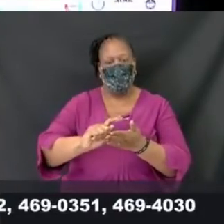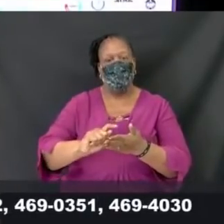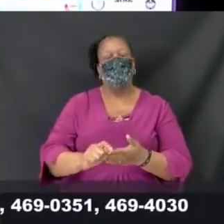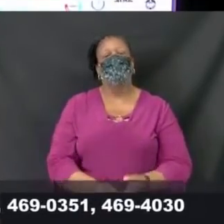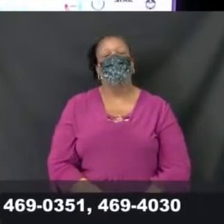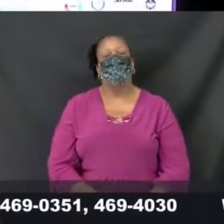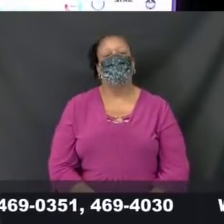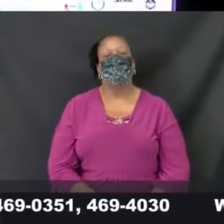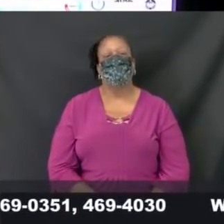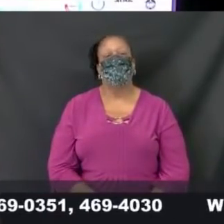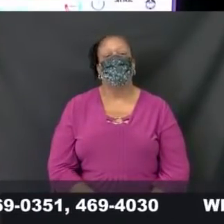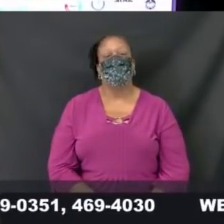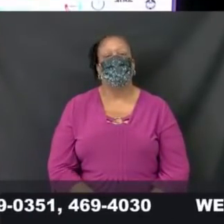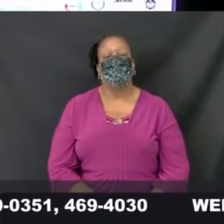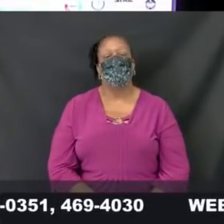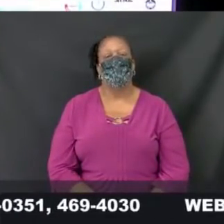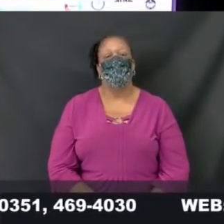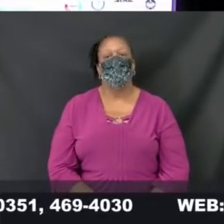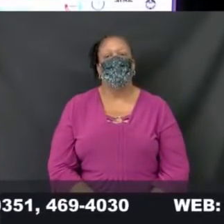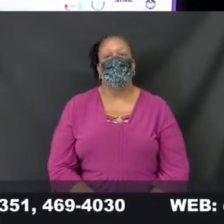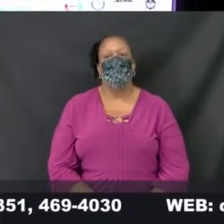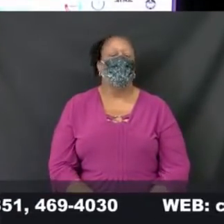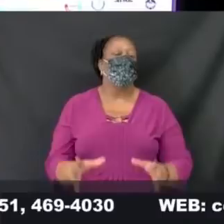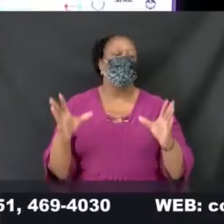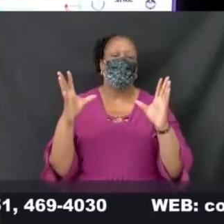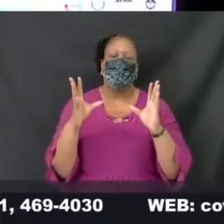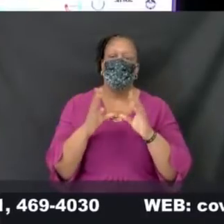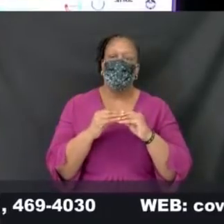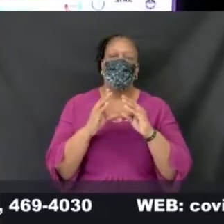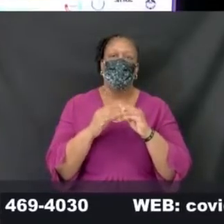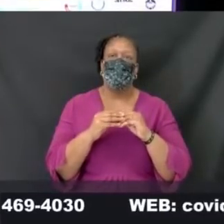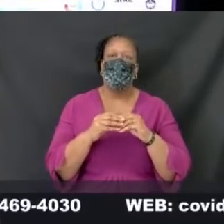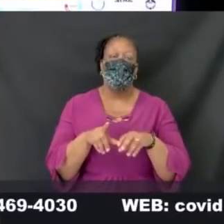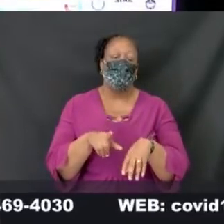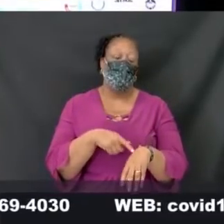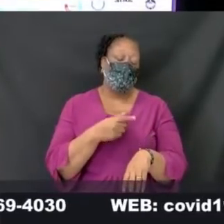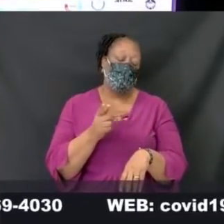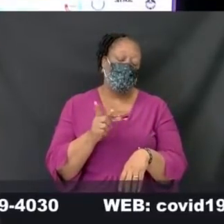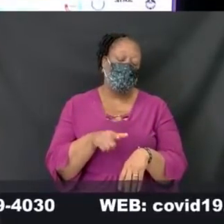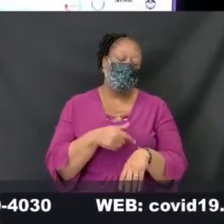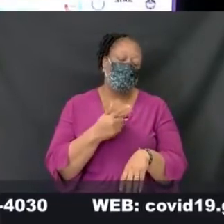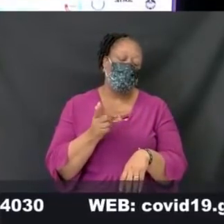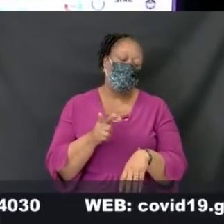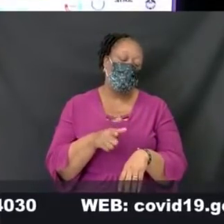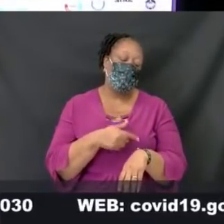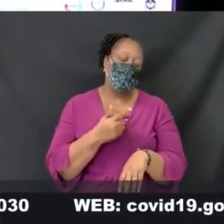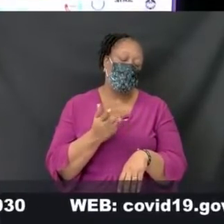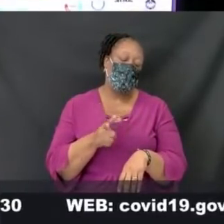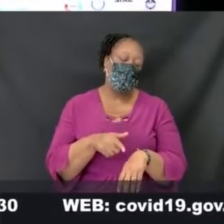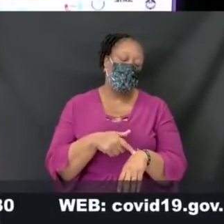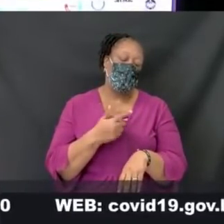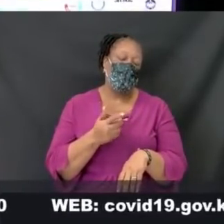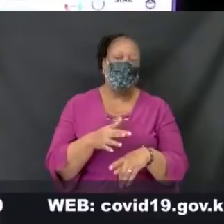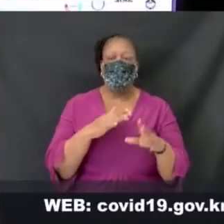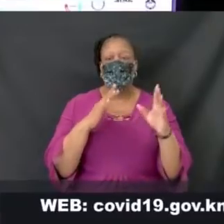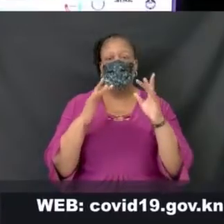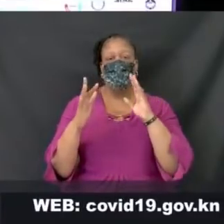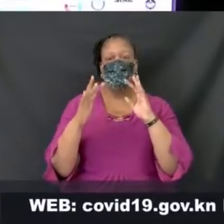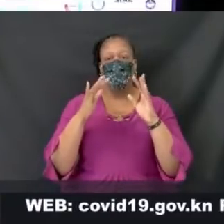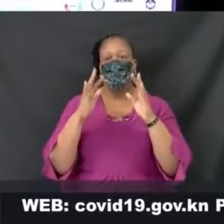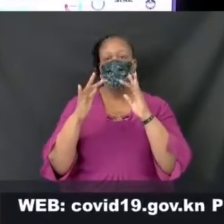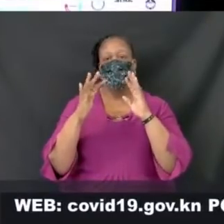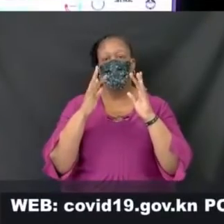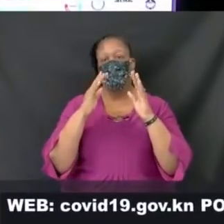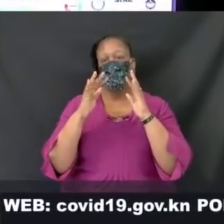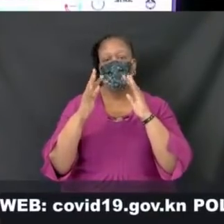arise. And we meet for hours just discussing what is happening, how to